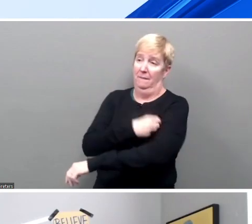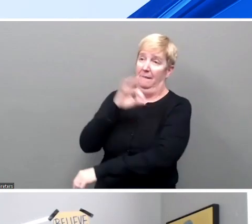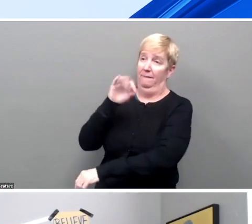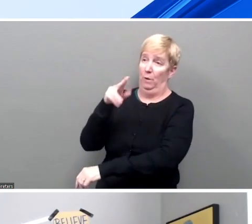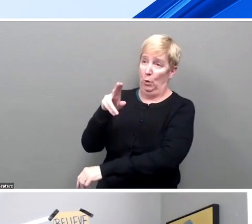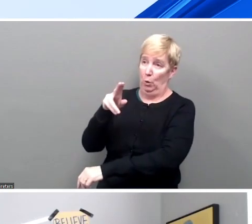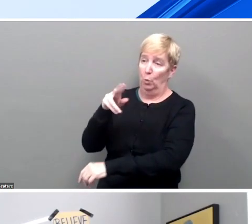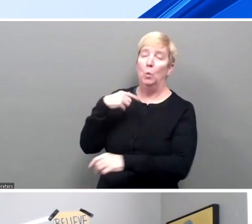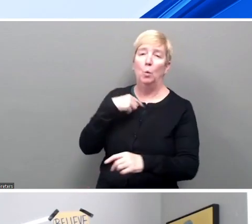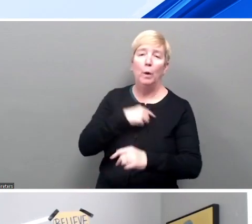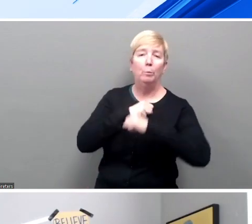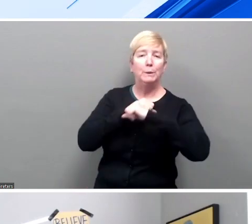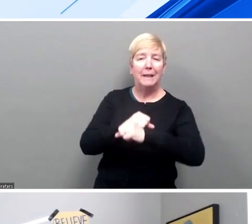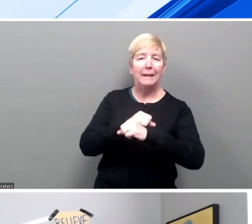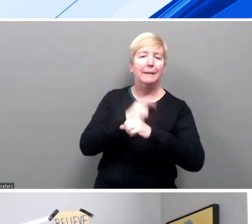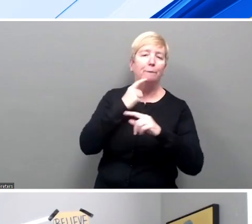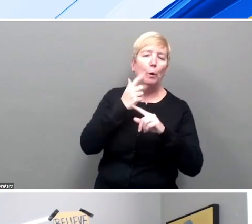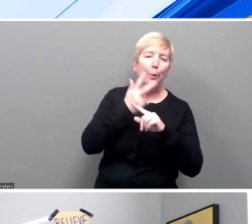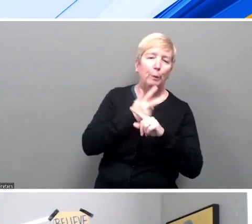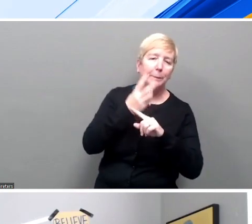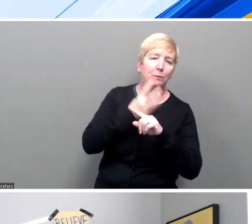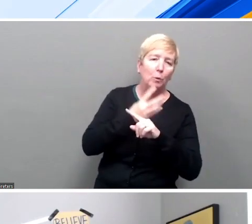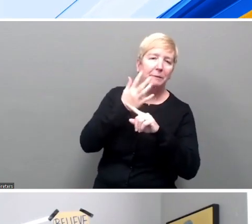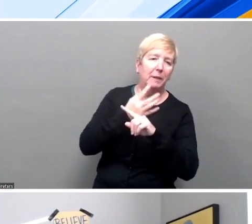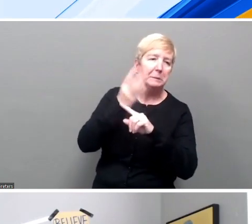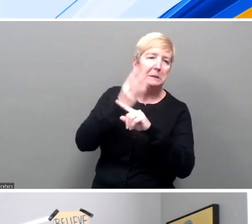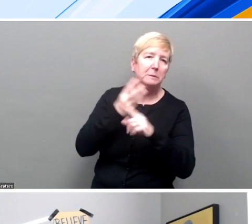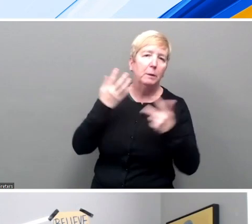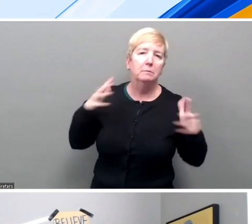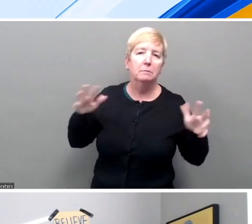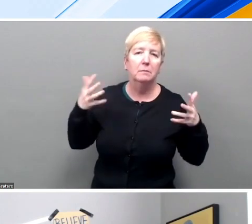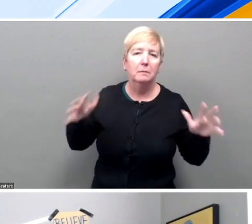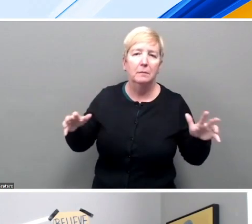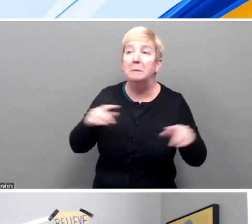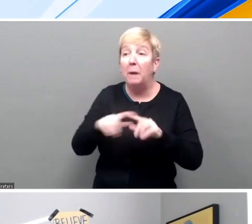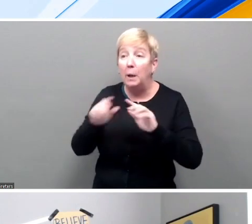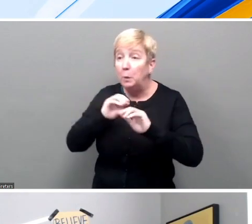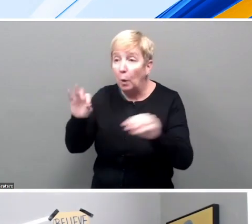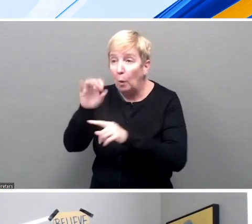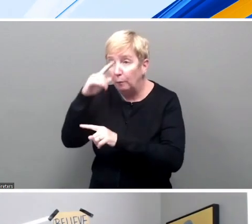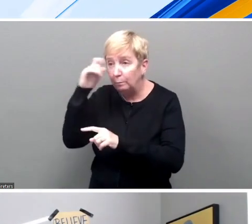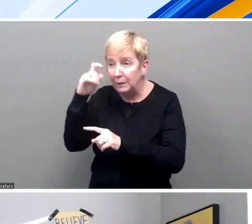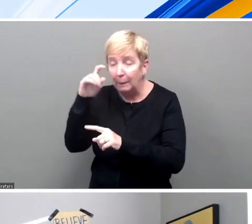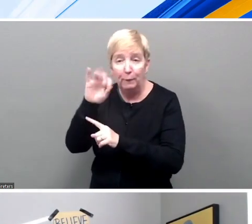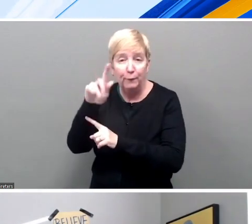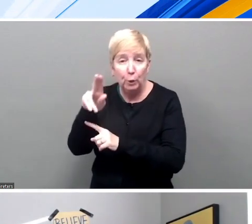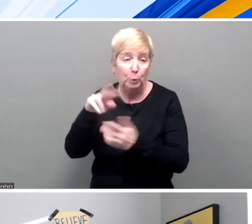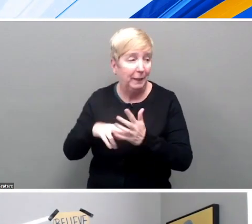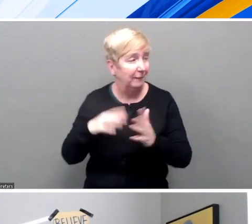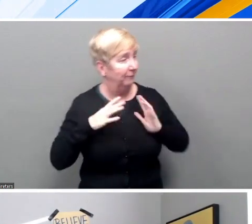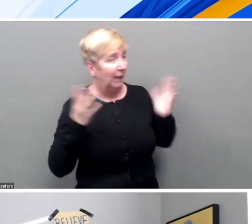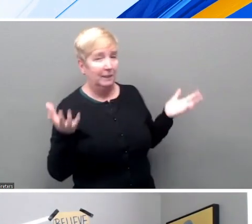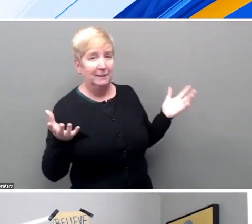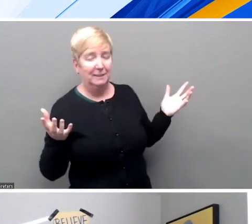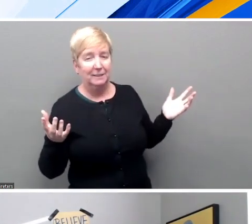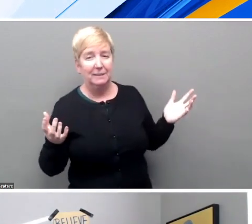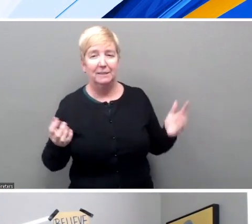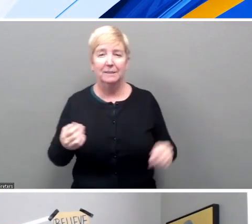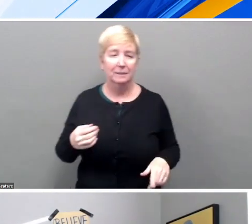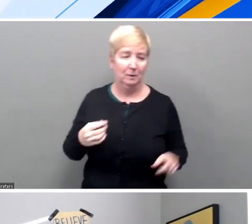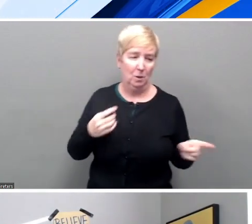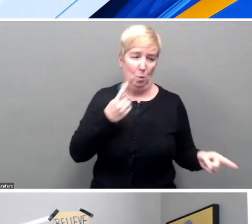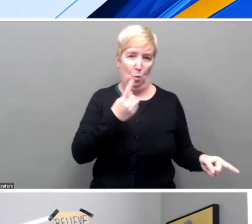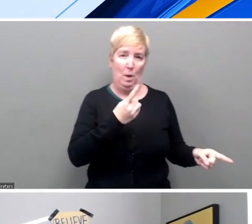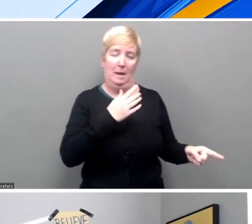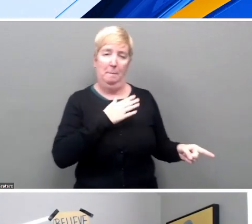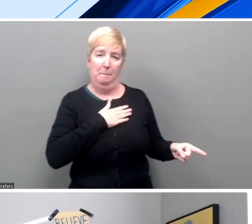no influenza in the summer. And so we're okay for the most part. I have one of my kids